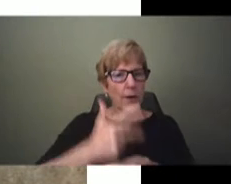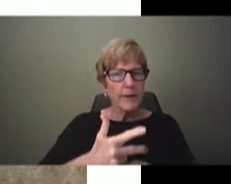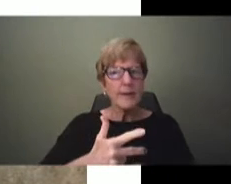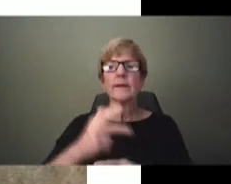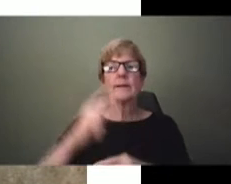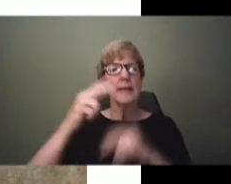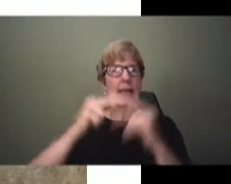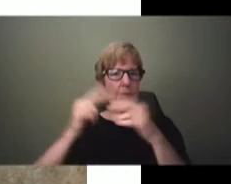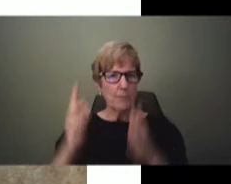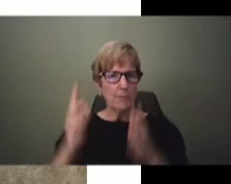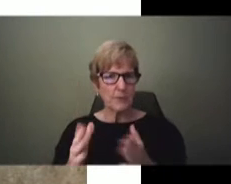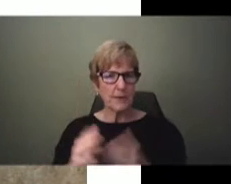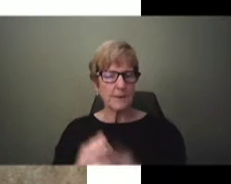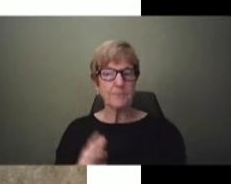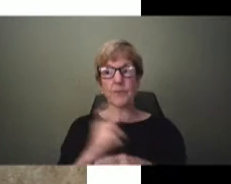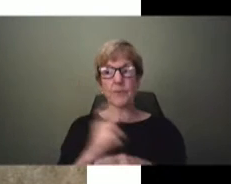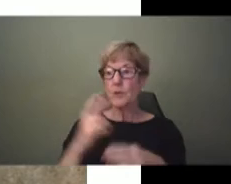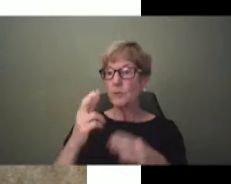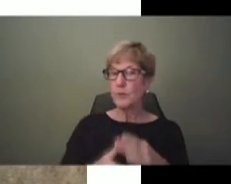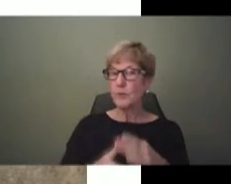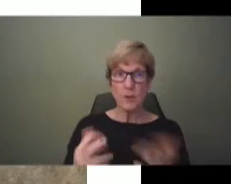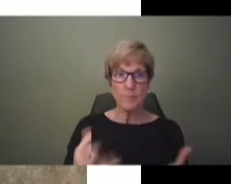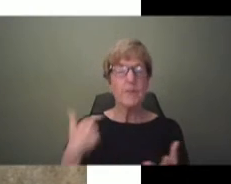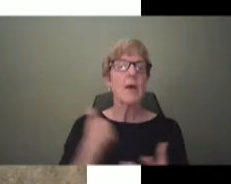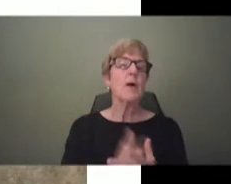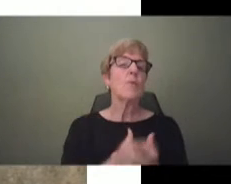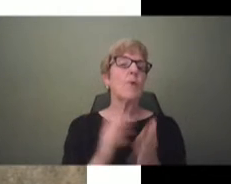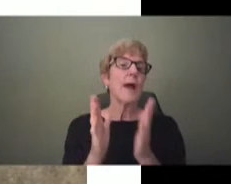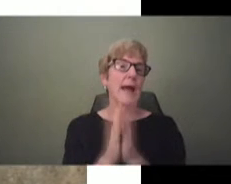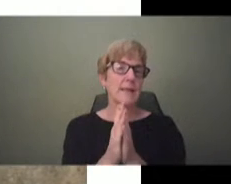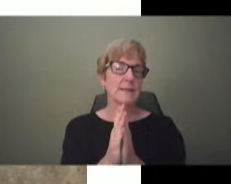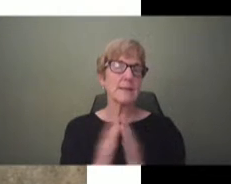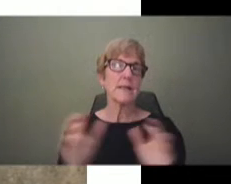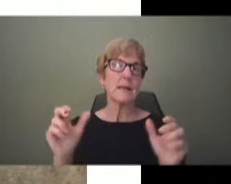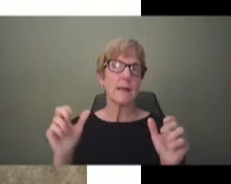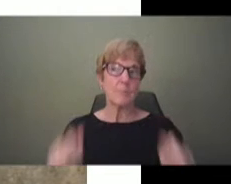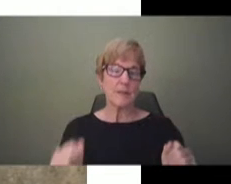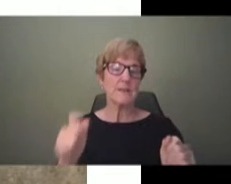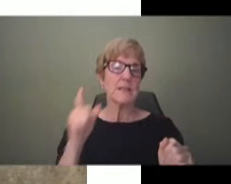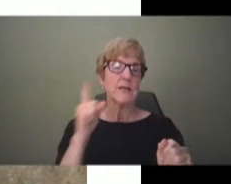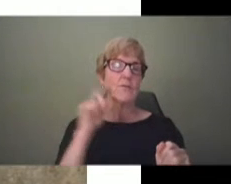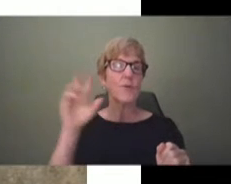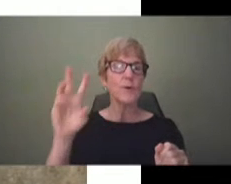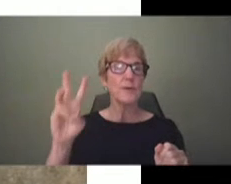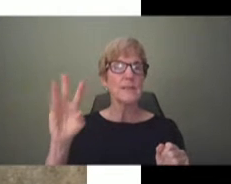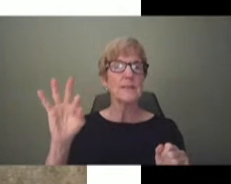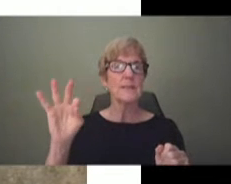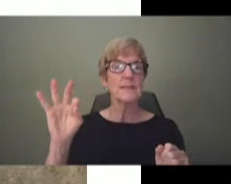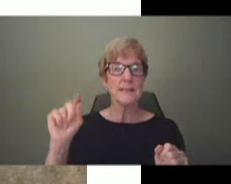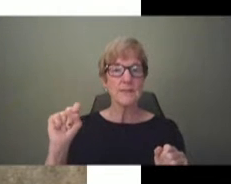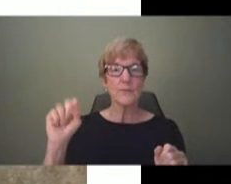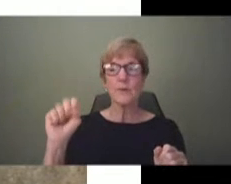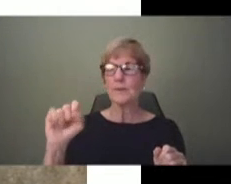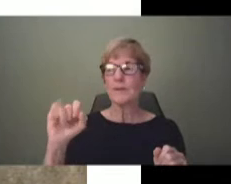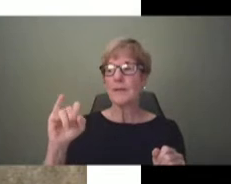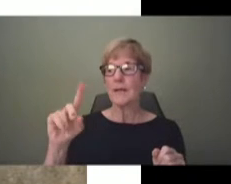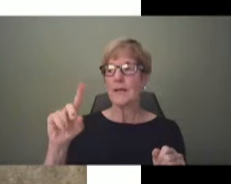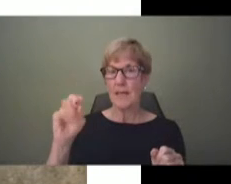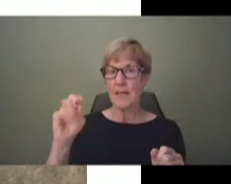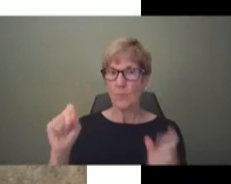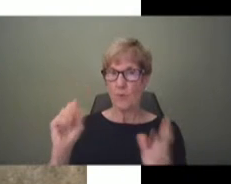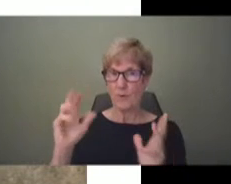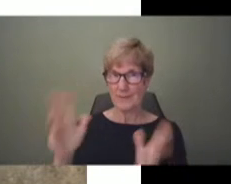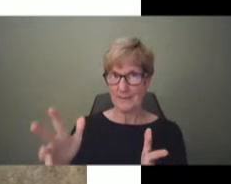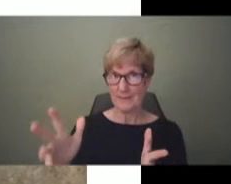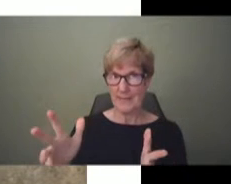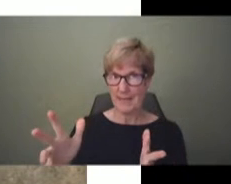as a result we are seeking optional Provisions to allow six six- foot sidewalks to remain and that trees on the